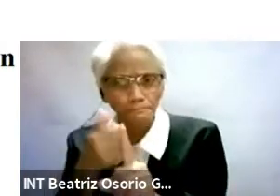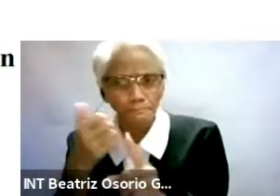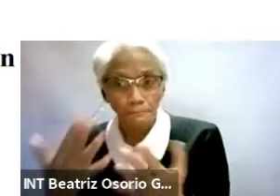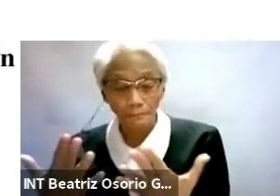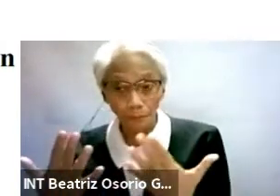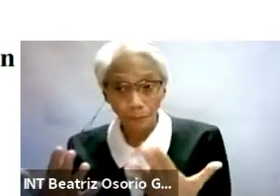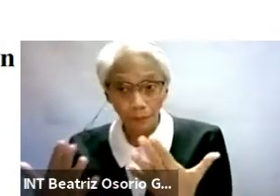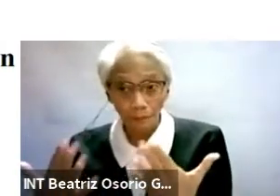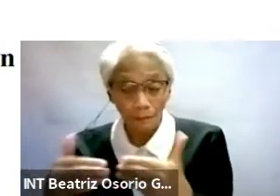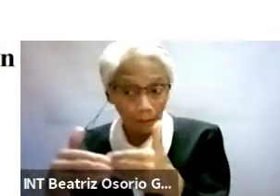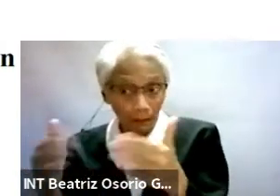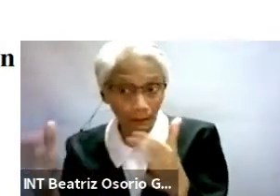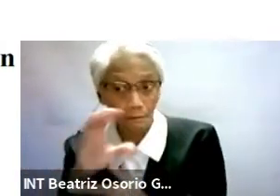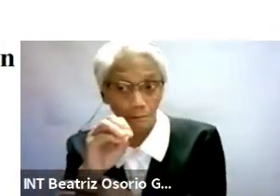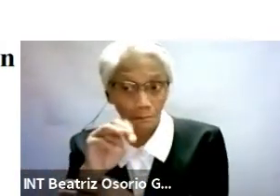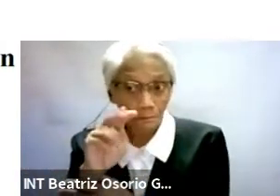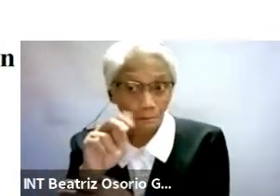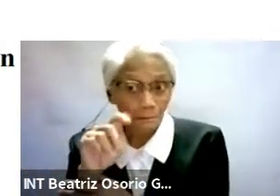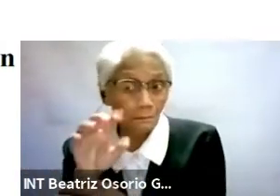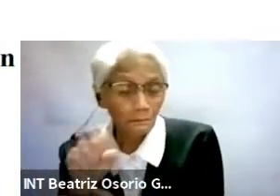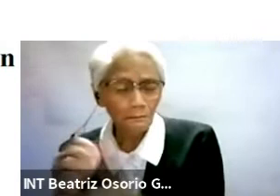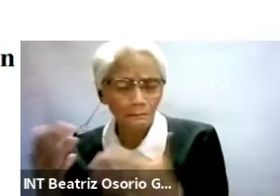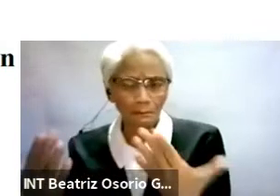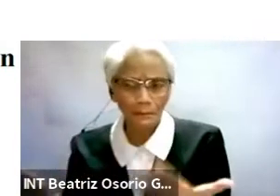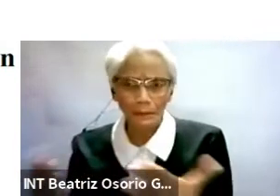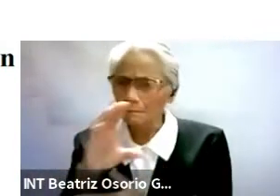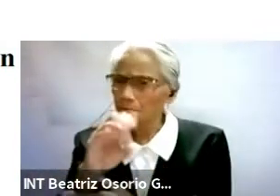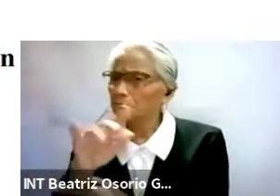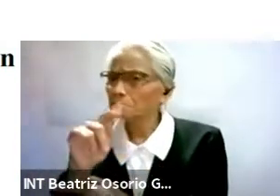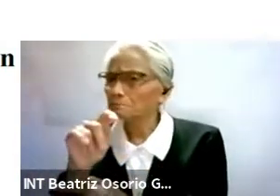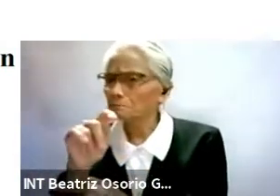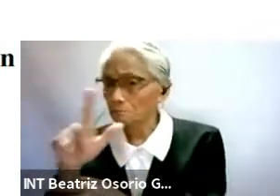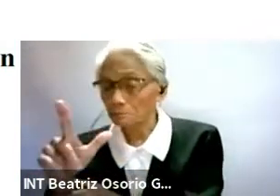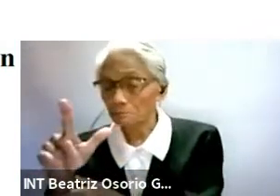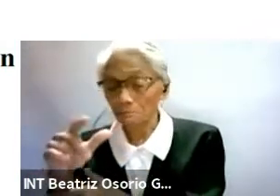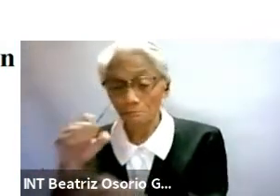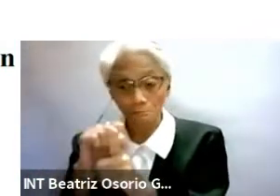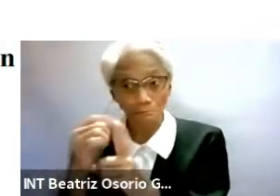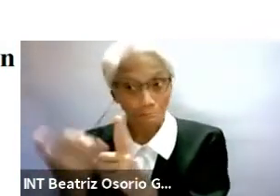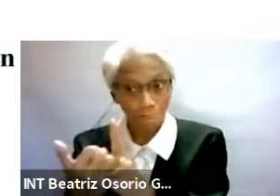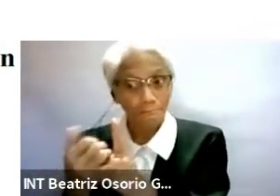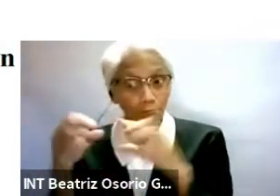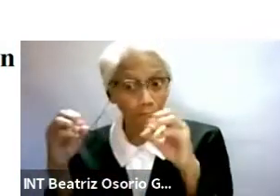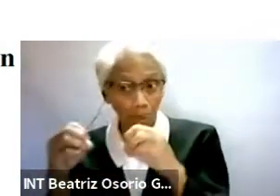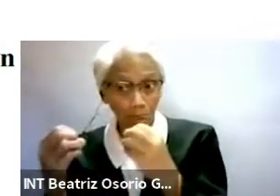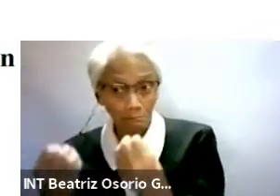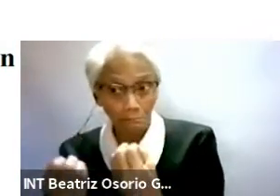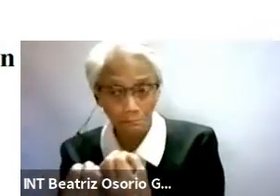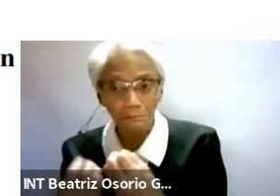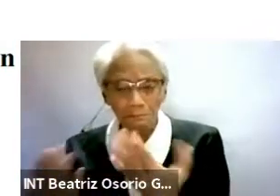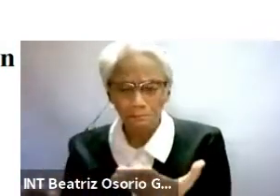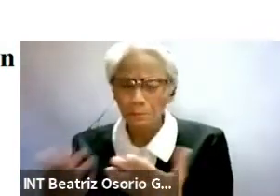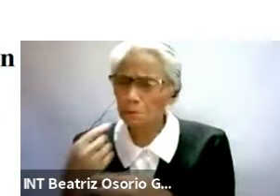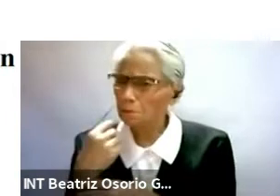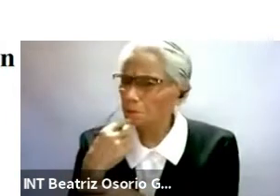the strength and drive of civil society organizations. There is, I believe, a natural alliance